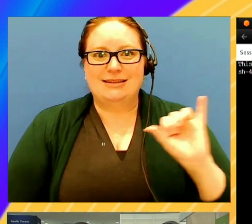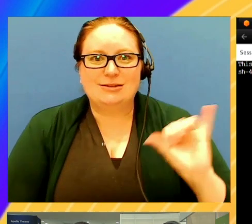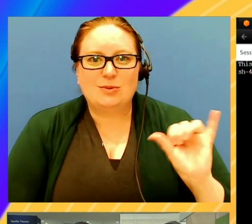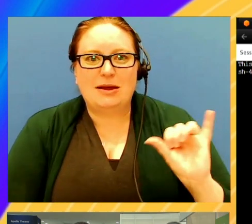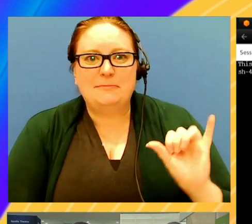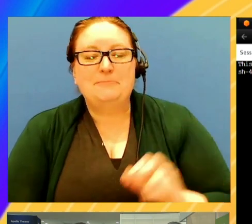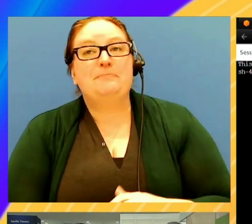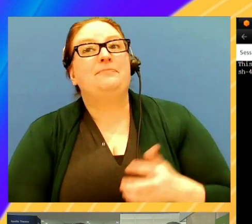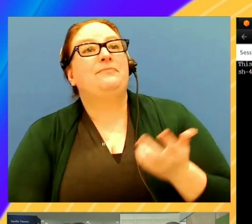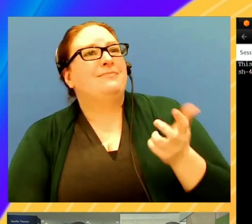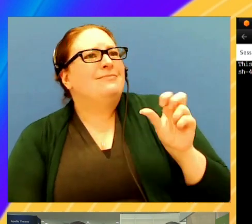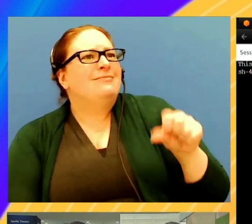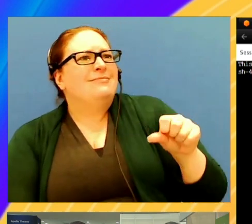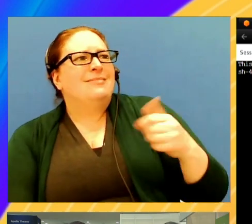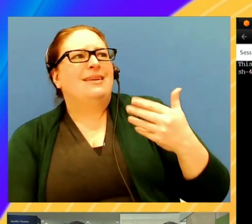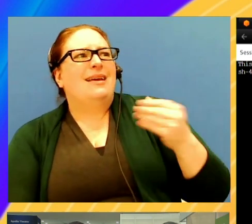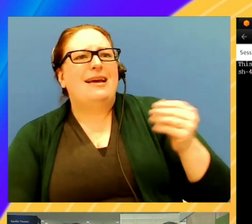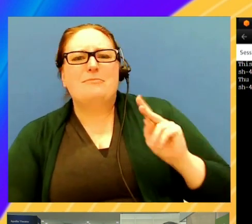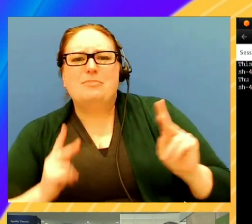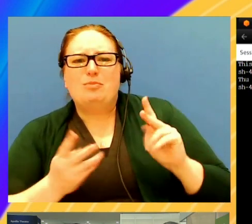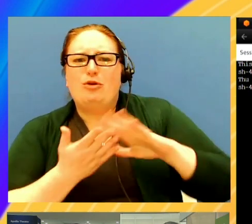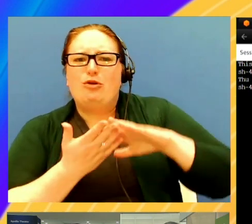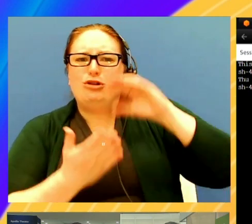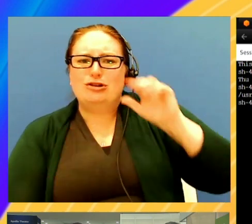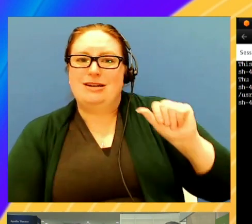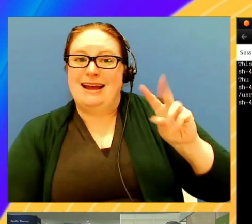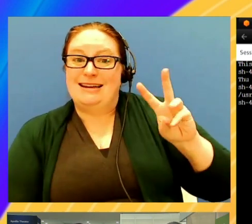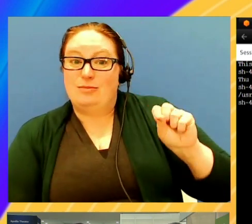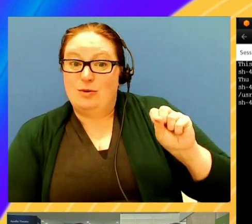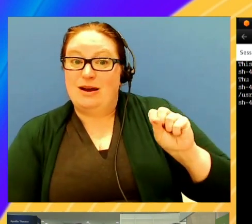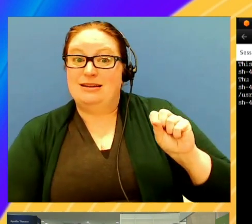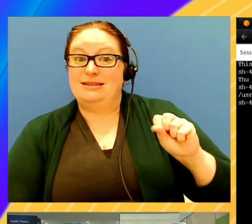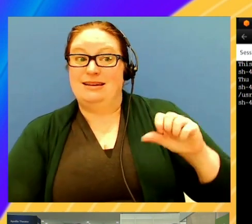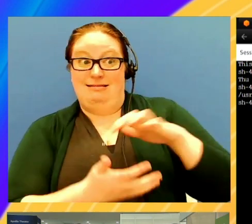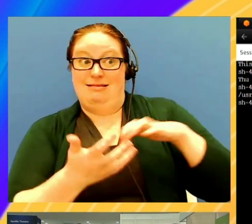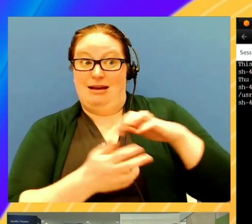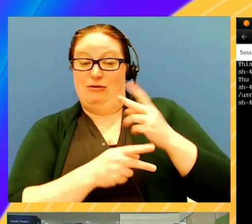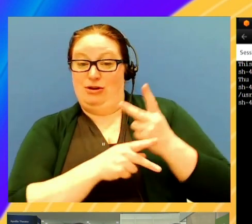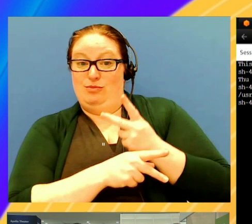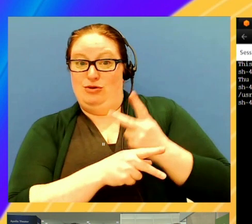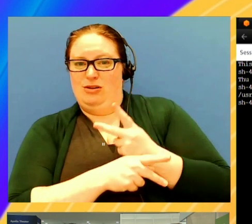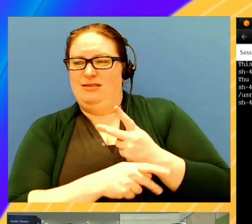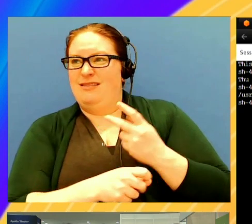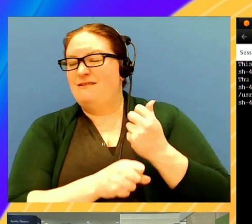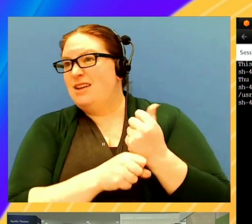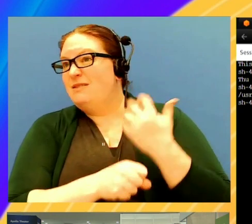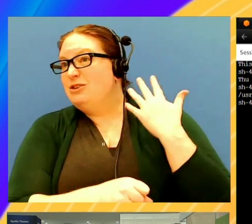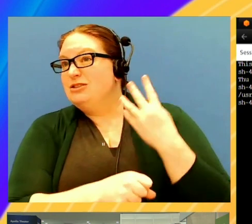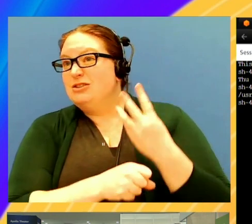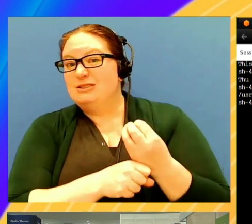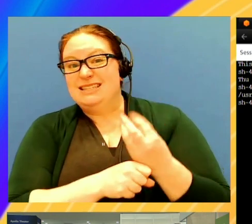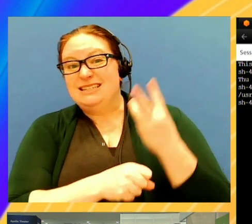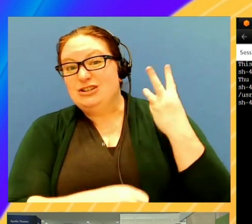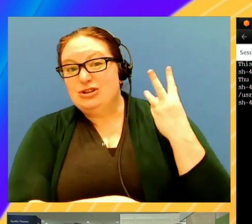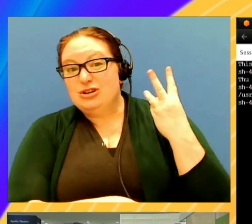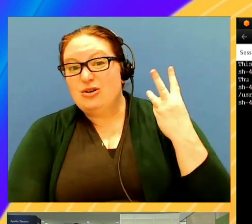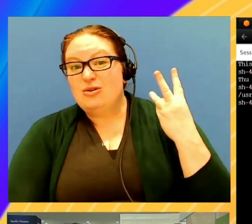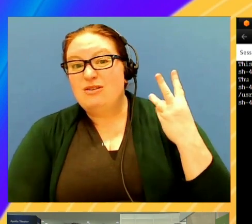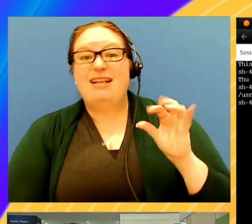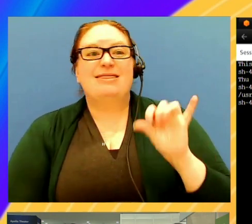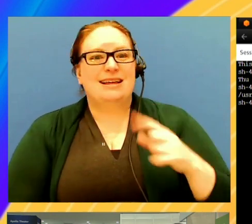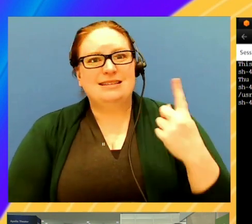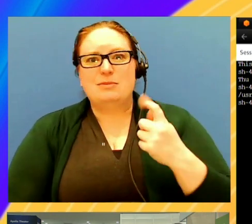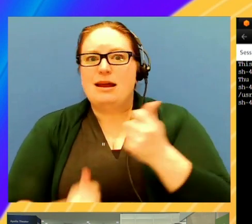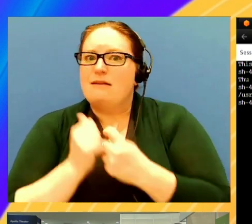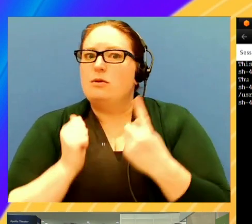like folks who learned AWS and cloud computing probably 5-6 years ago, that was something everyone went through,